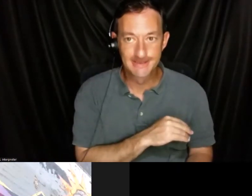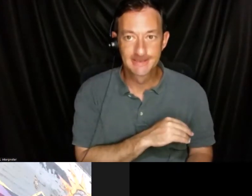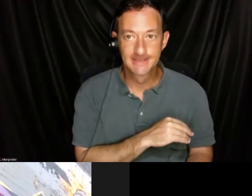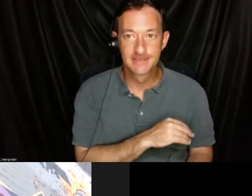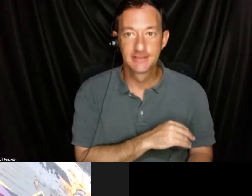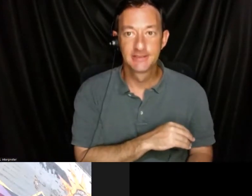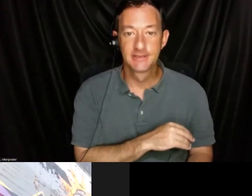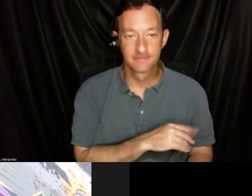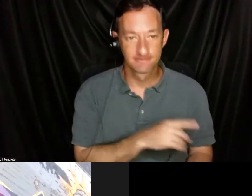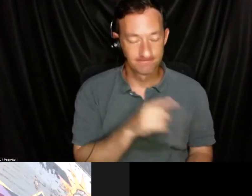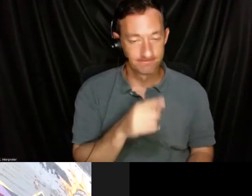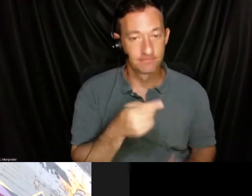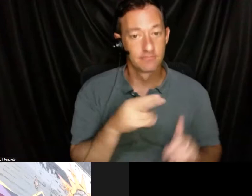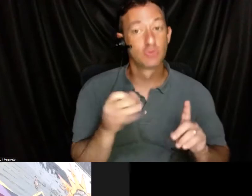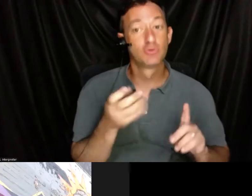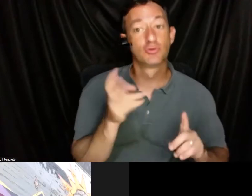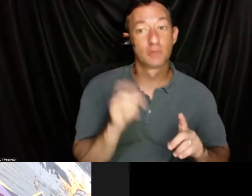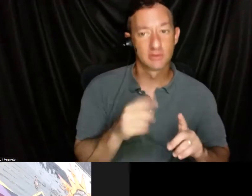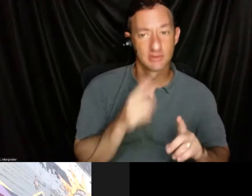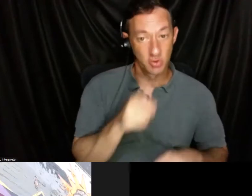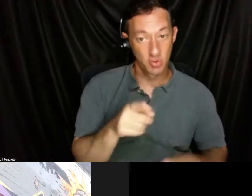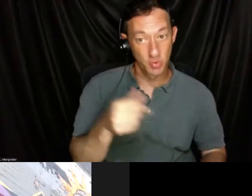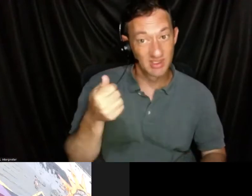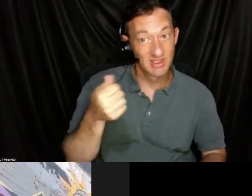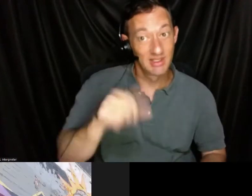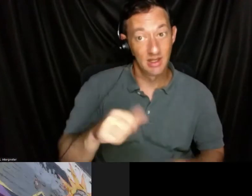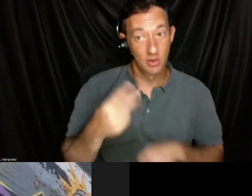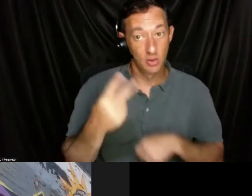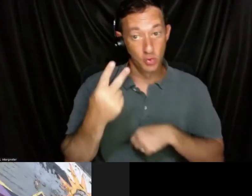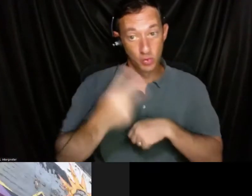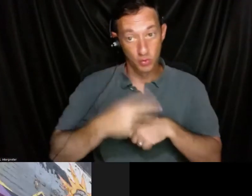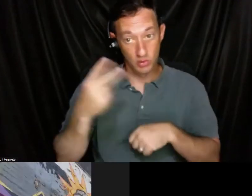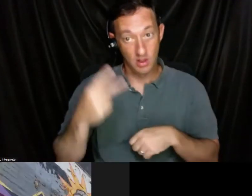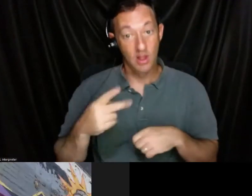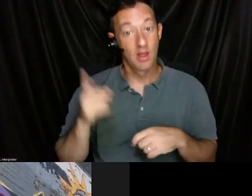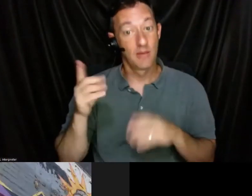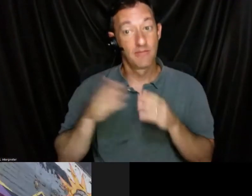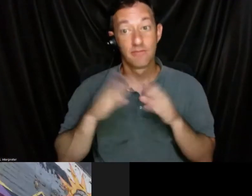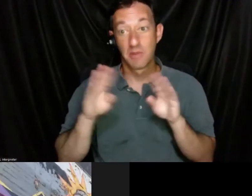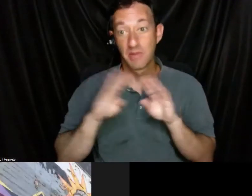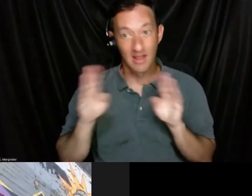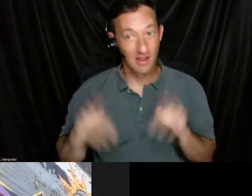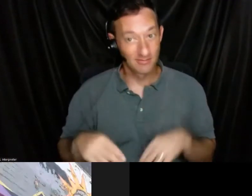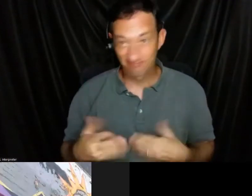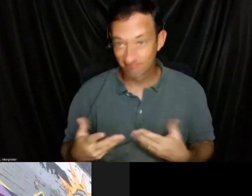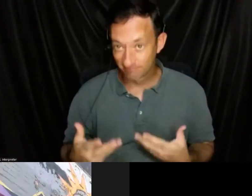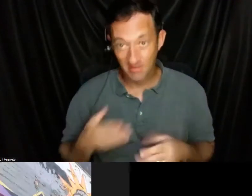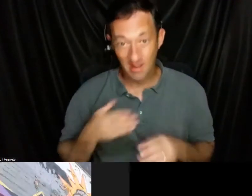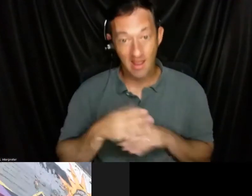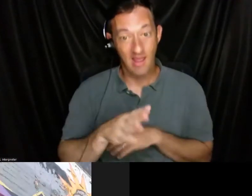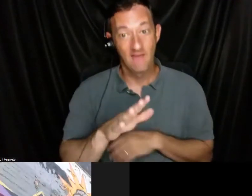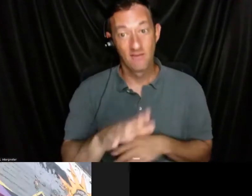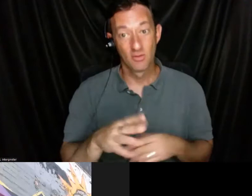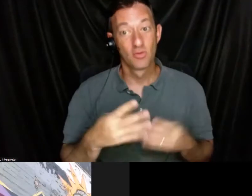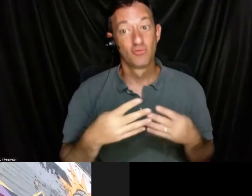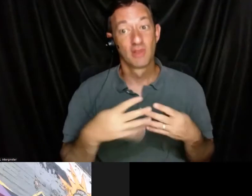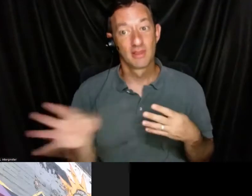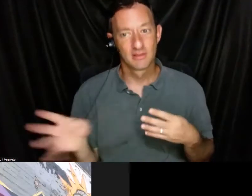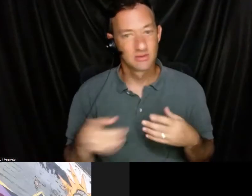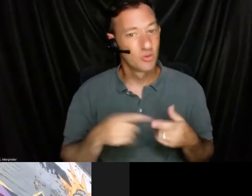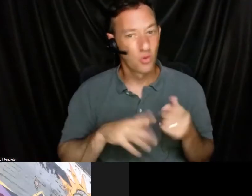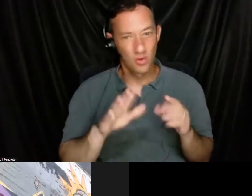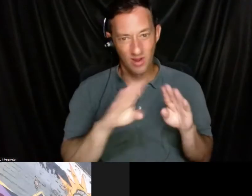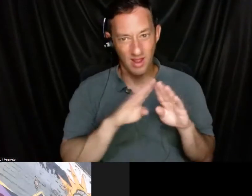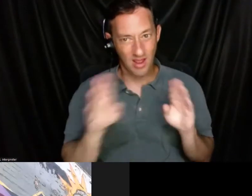So, Mr. Johnson, given then that you were denied twice from public housing after your release, what is your current housing